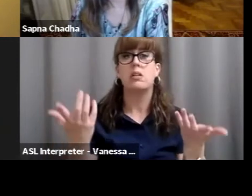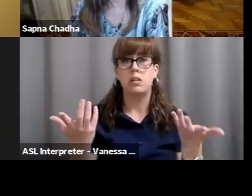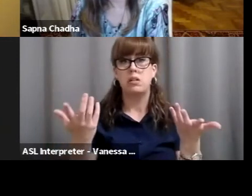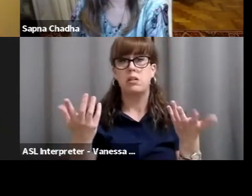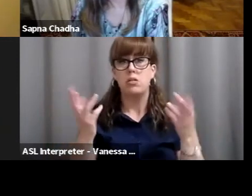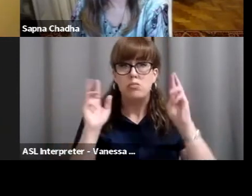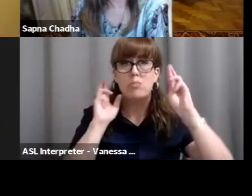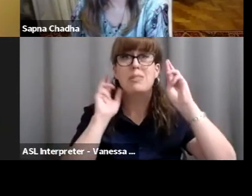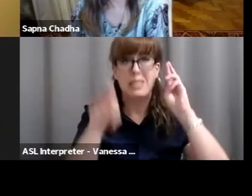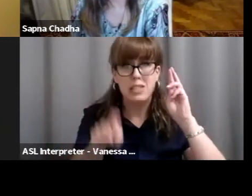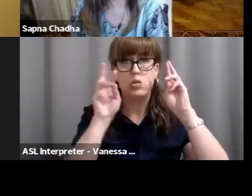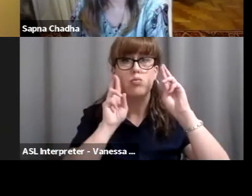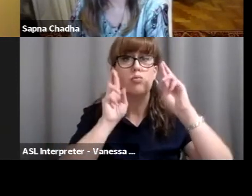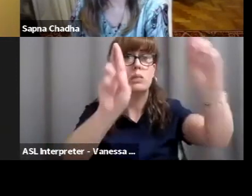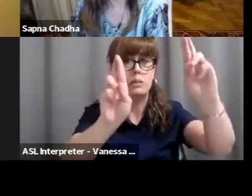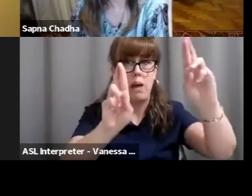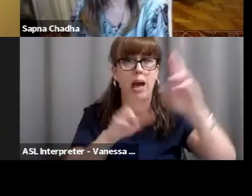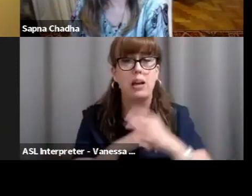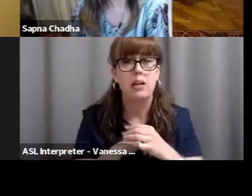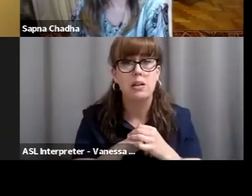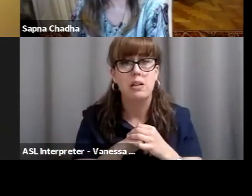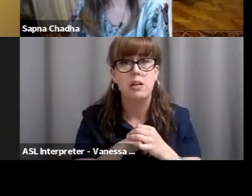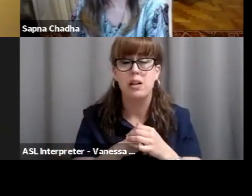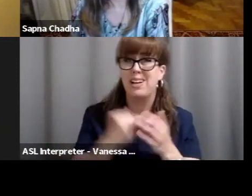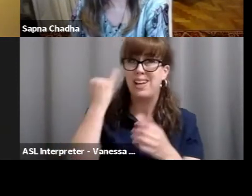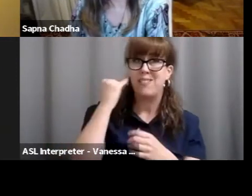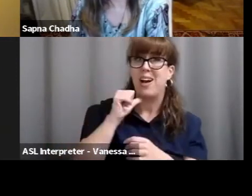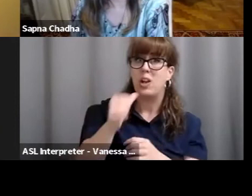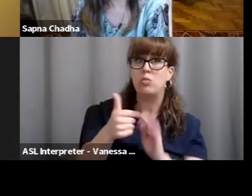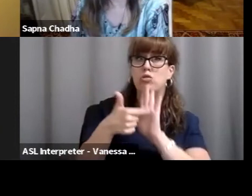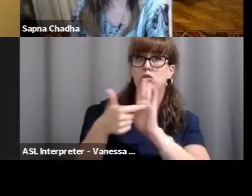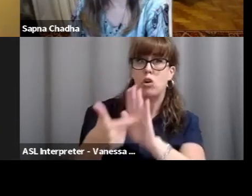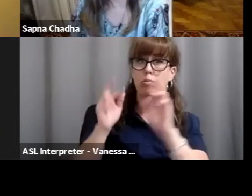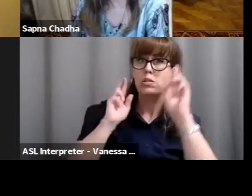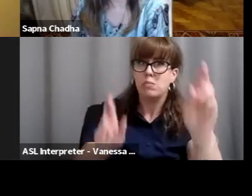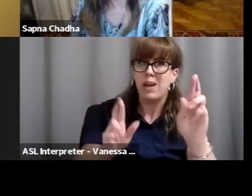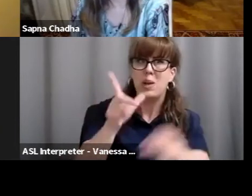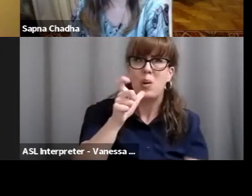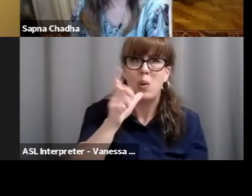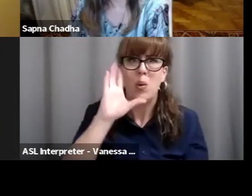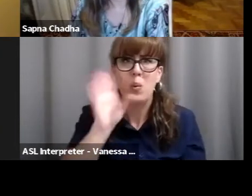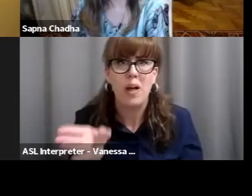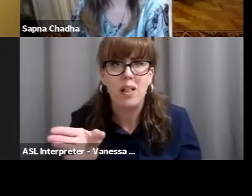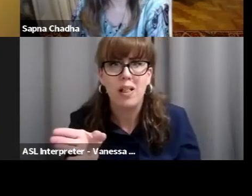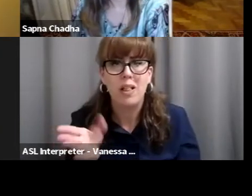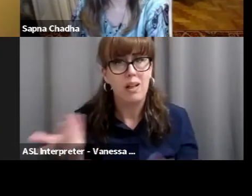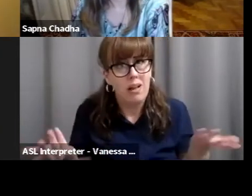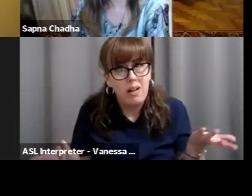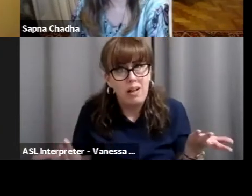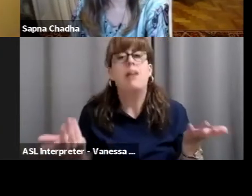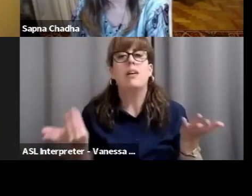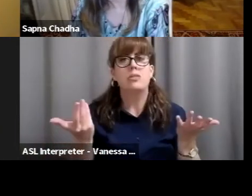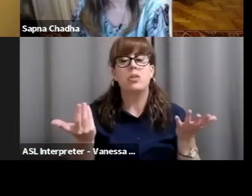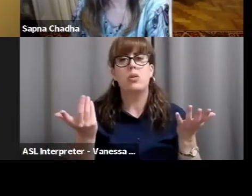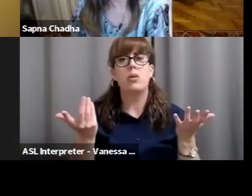don't push the agenda, who will? And there are lots of people today who are doing that. Give